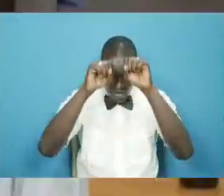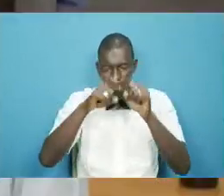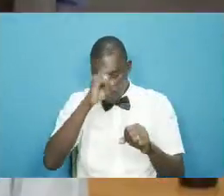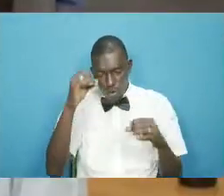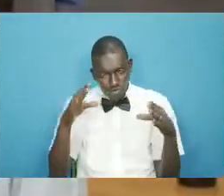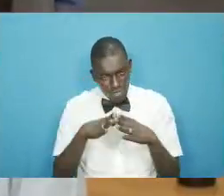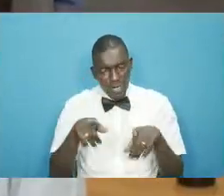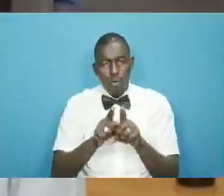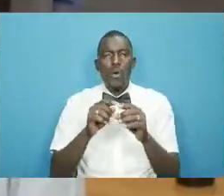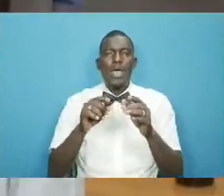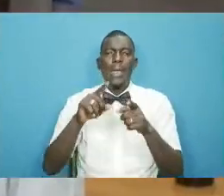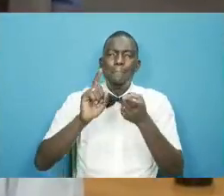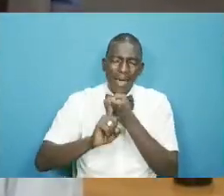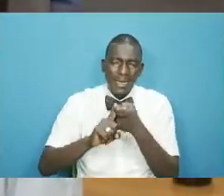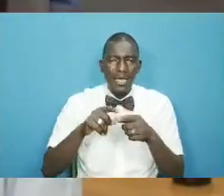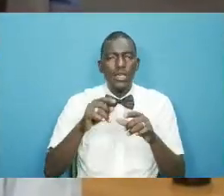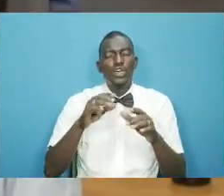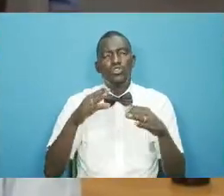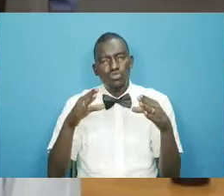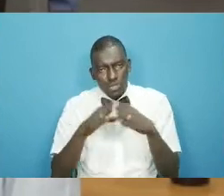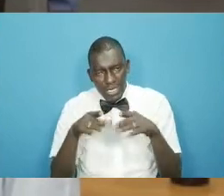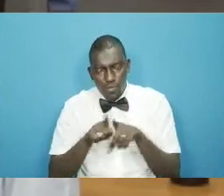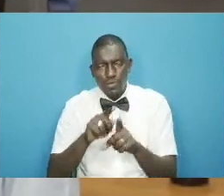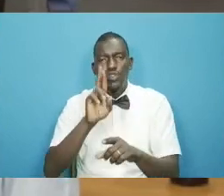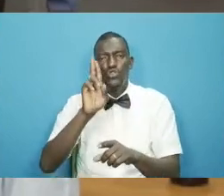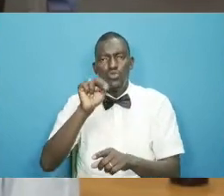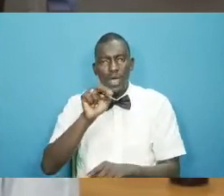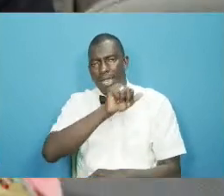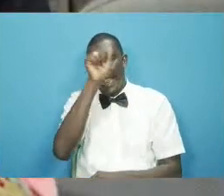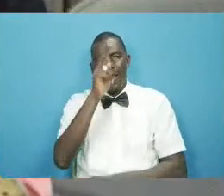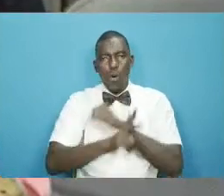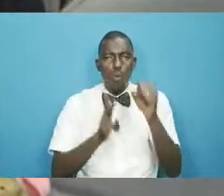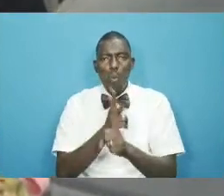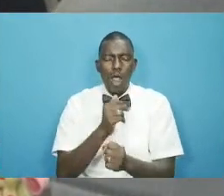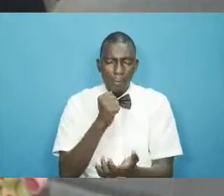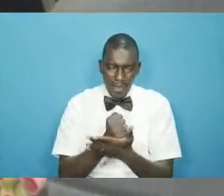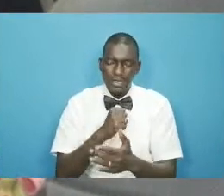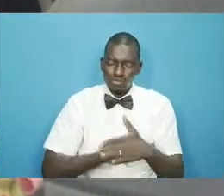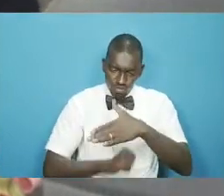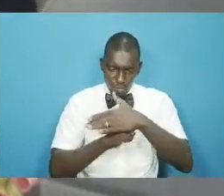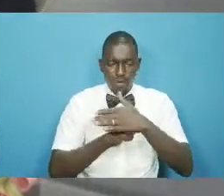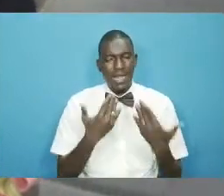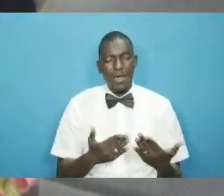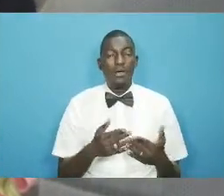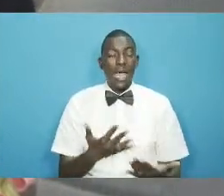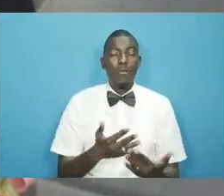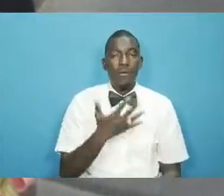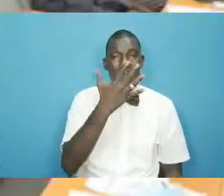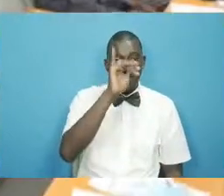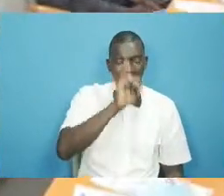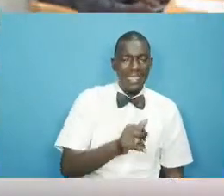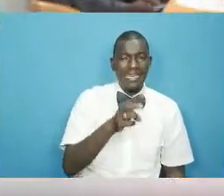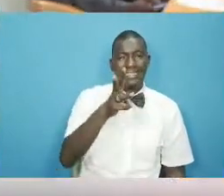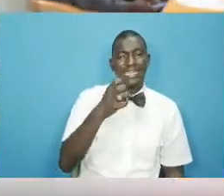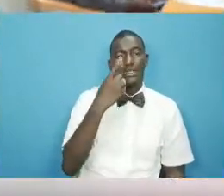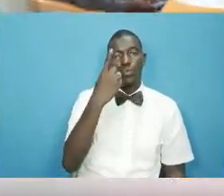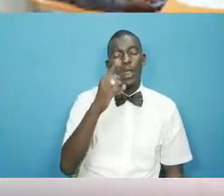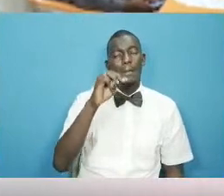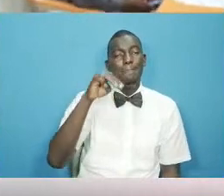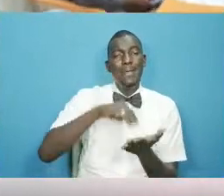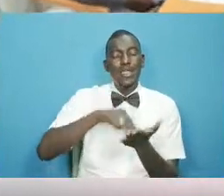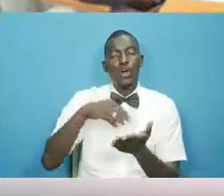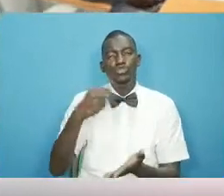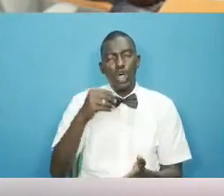with partners such as the UN and the World Bank, with the latter currently co-financing a 5-year $31 million social safety net